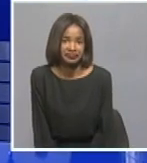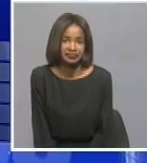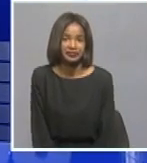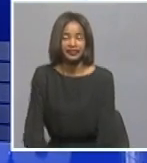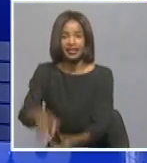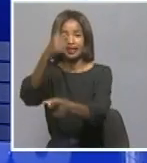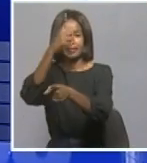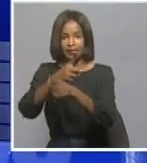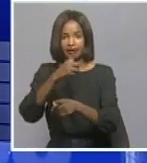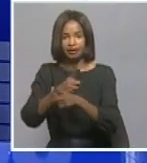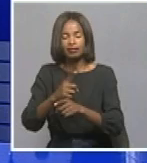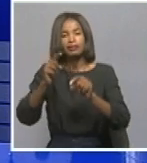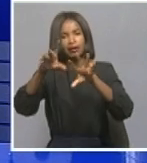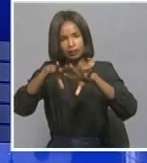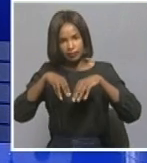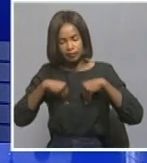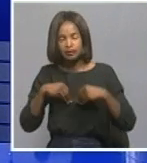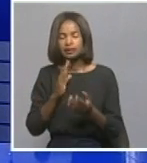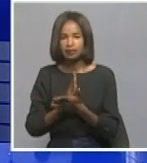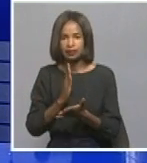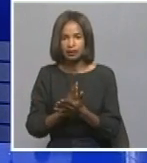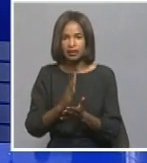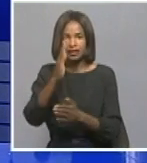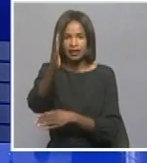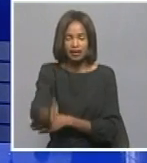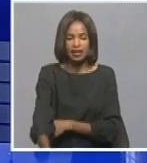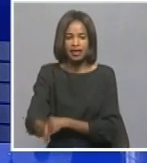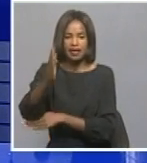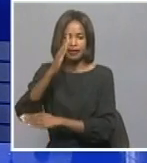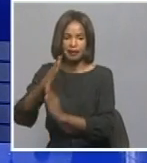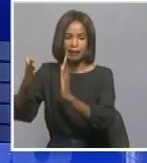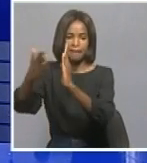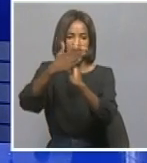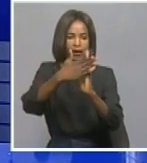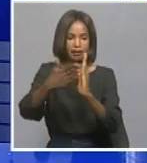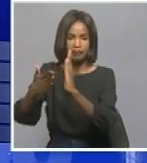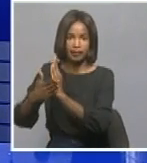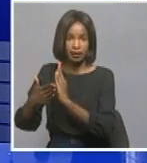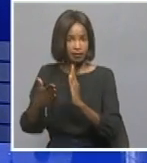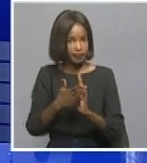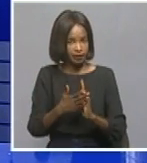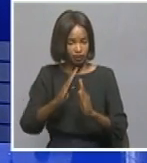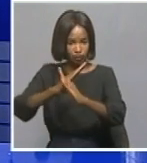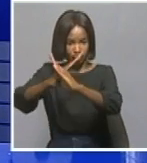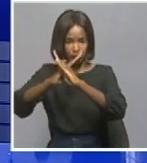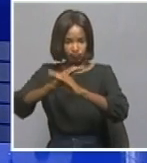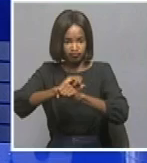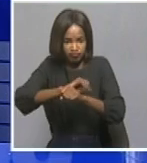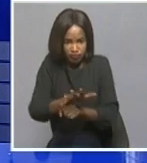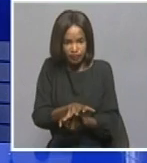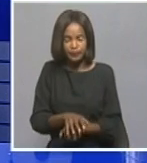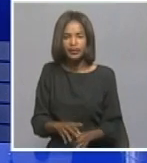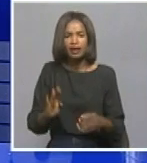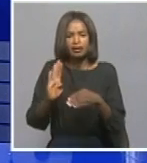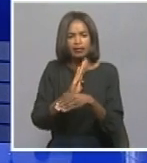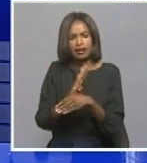While government comes to grips with the emergence of the novel coronavirus, closing border posts as a preventative measure, the Namibian Chamber of